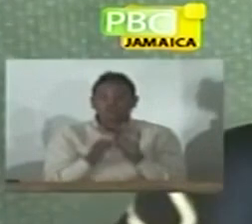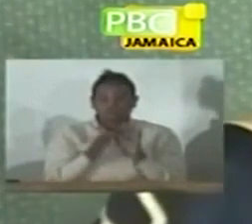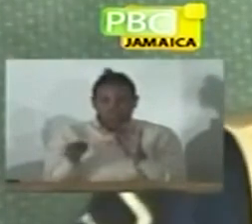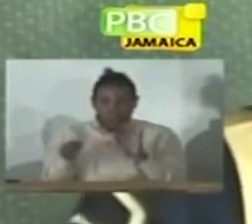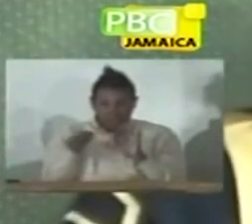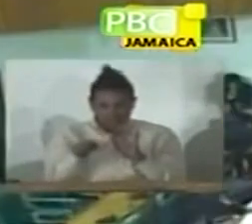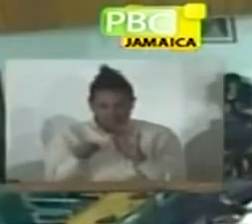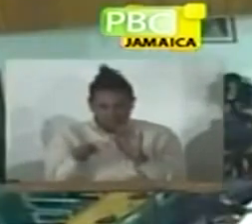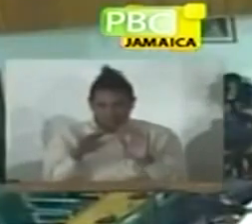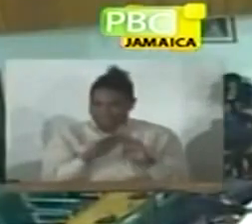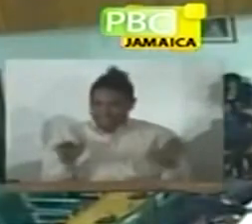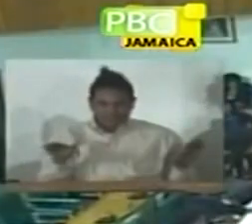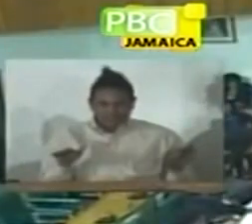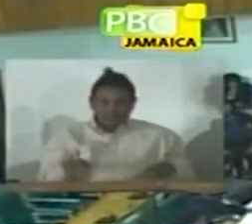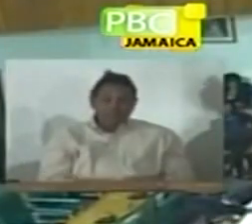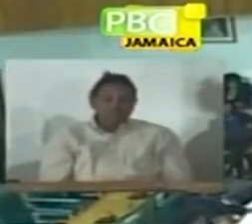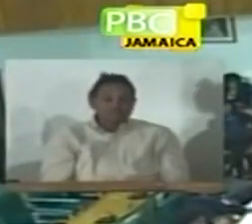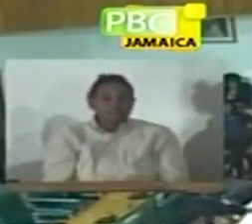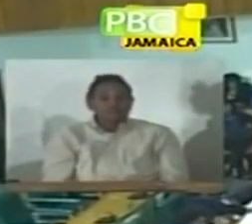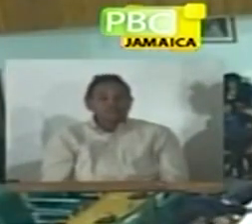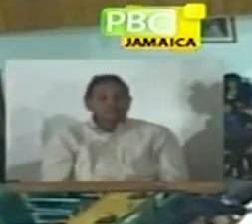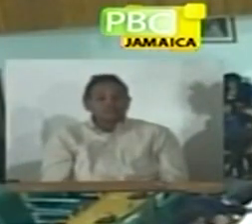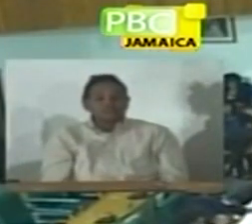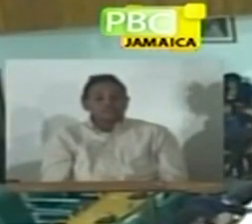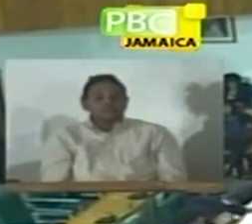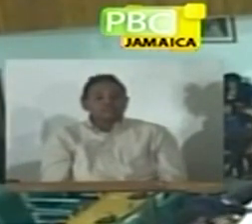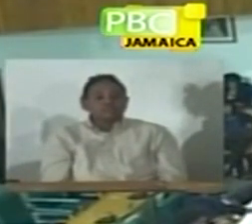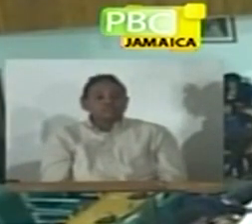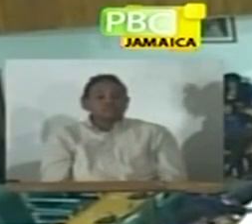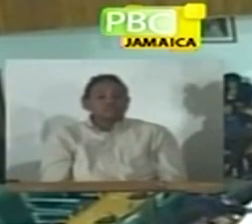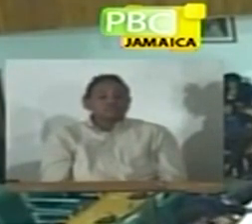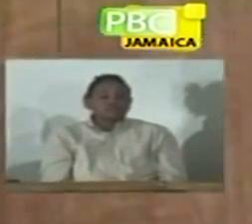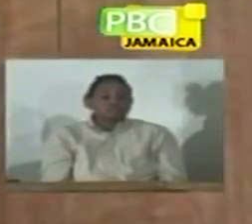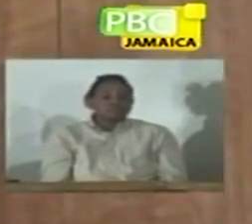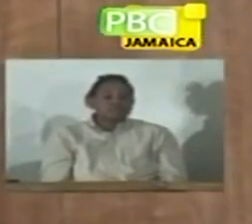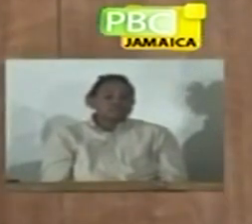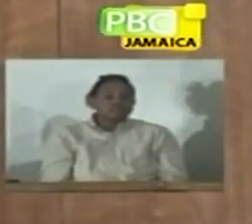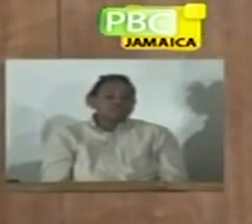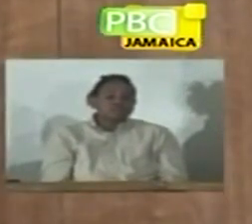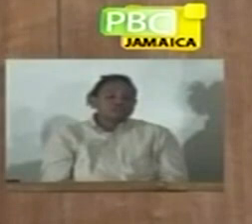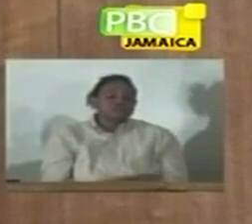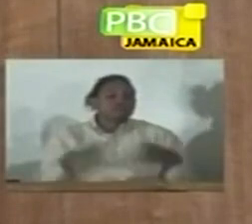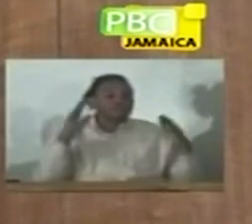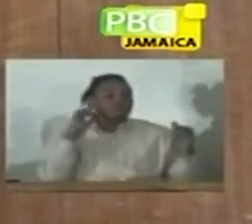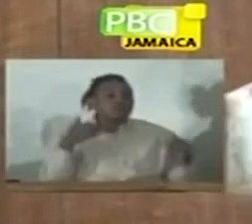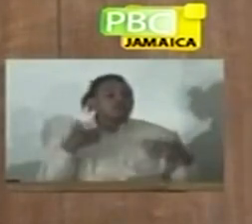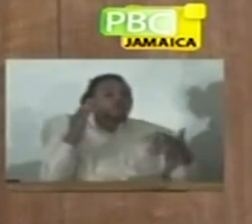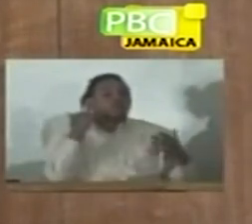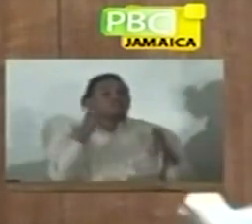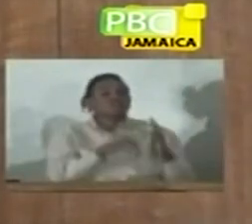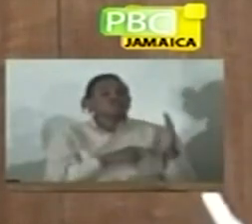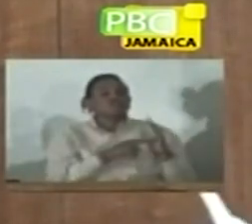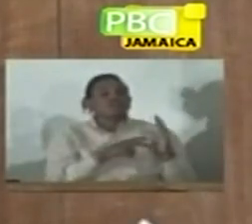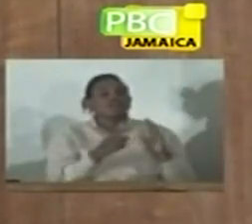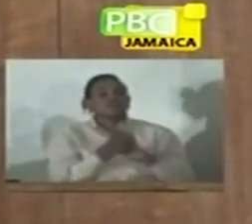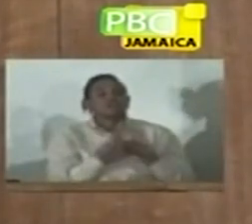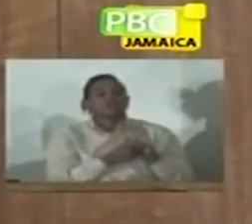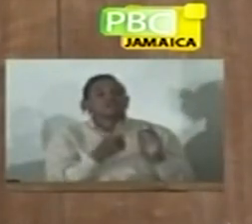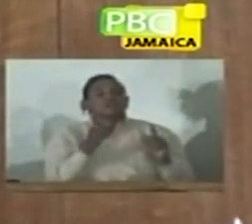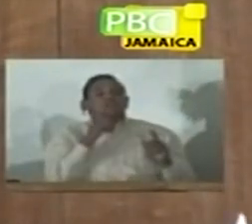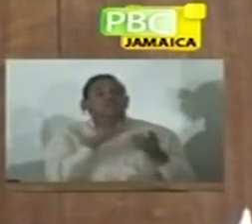council fund now you use it. Mr. President, I don't know if you have read the bill. The bill talks about putting money,